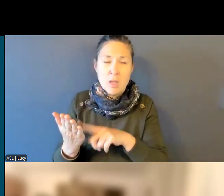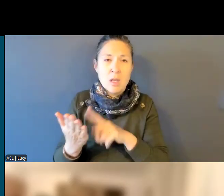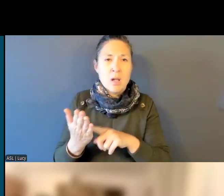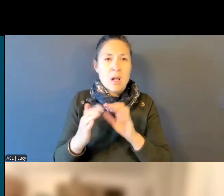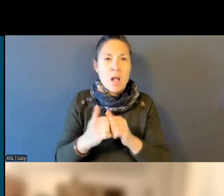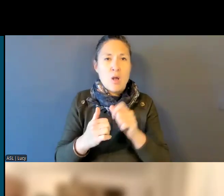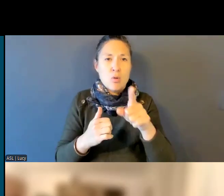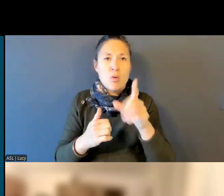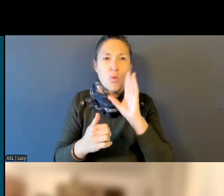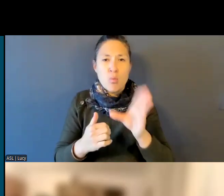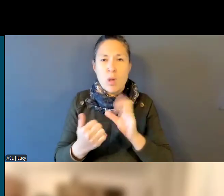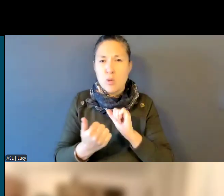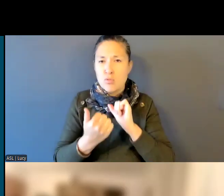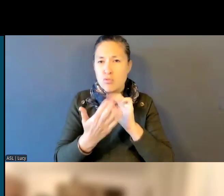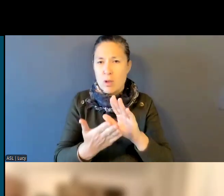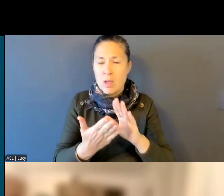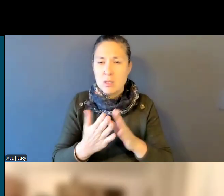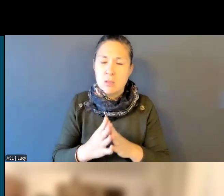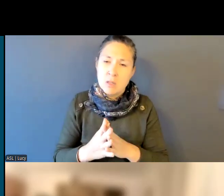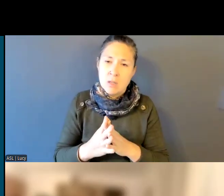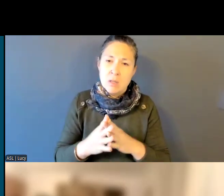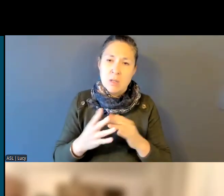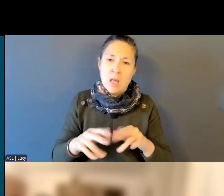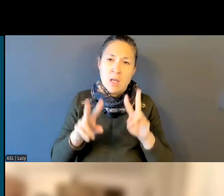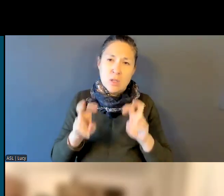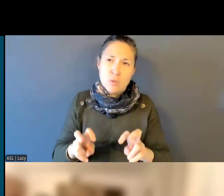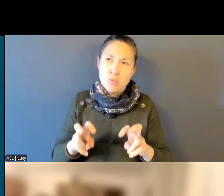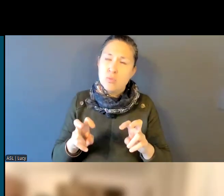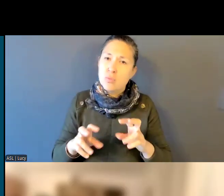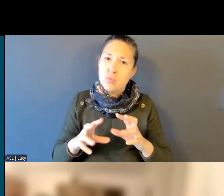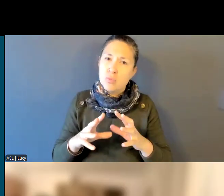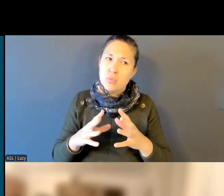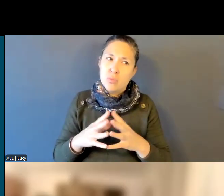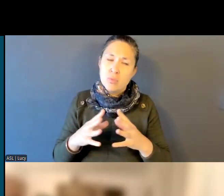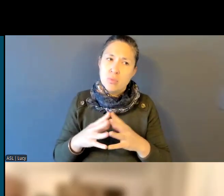addressing the issue of